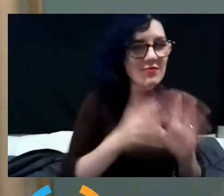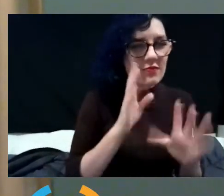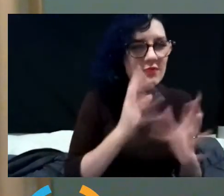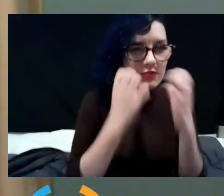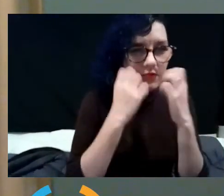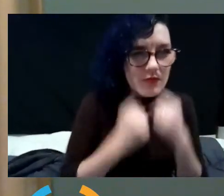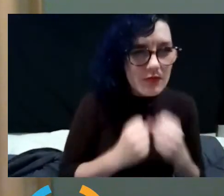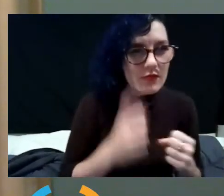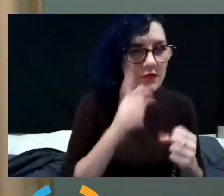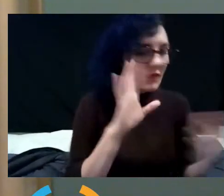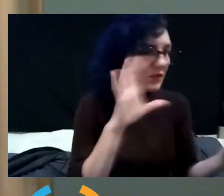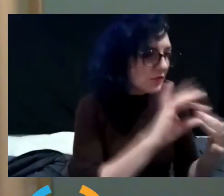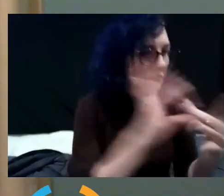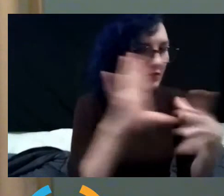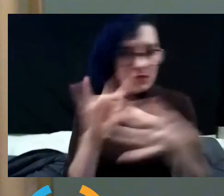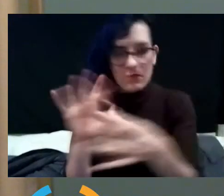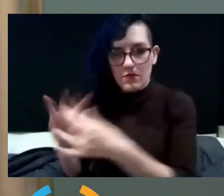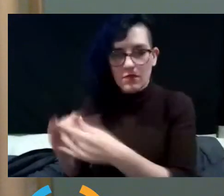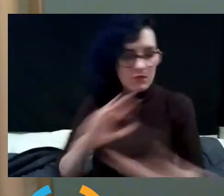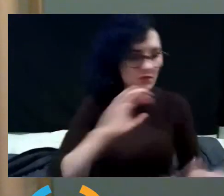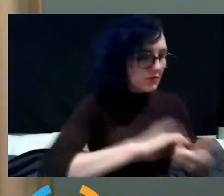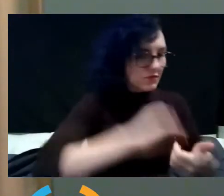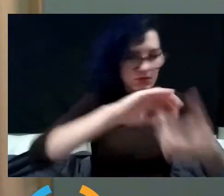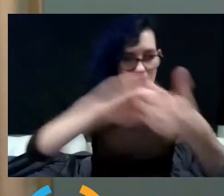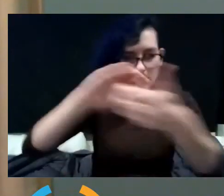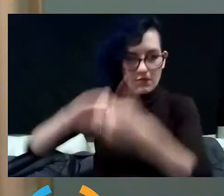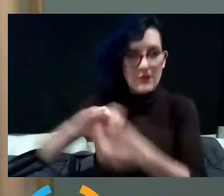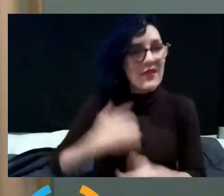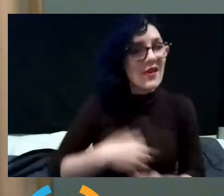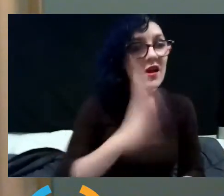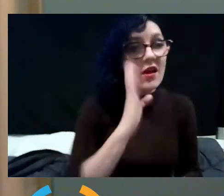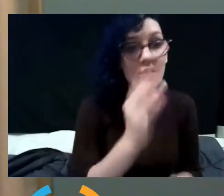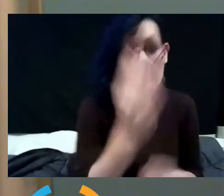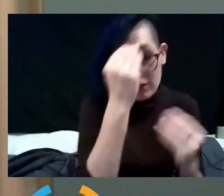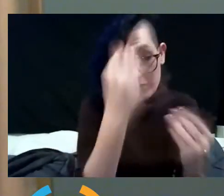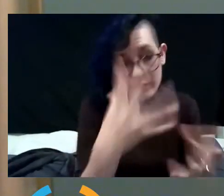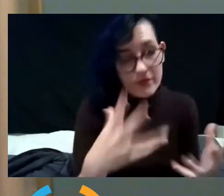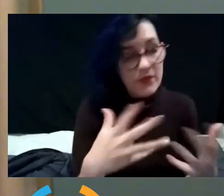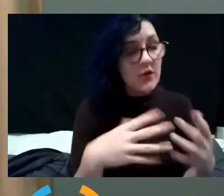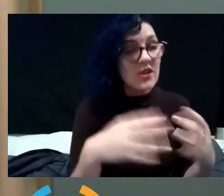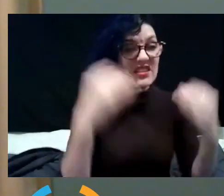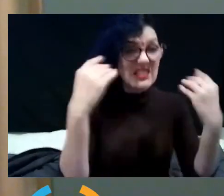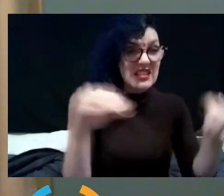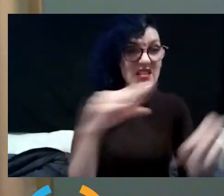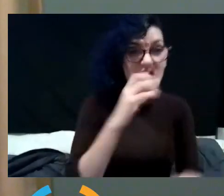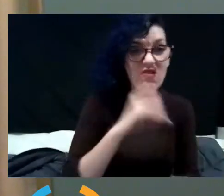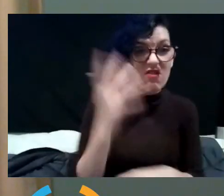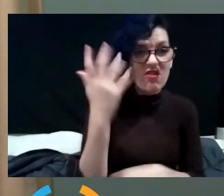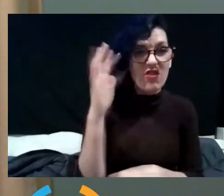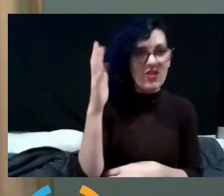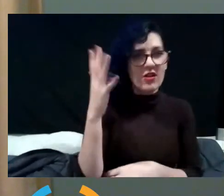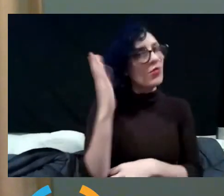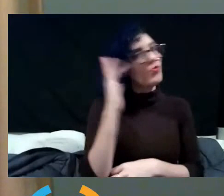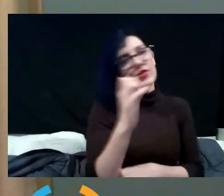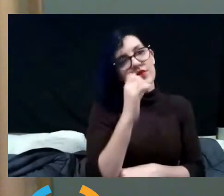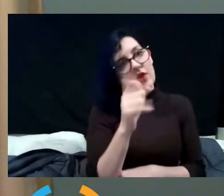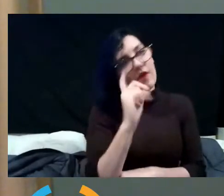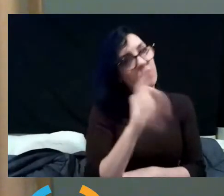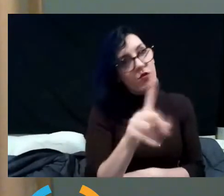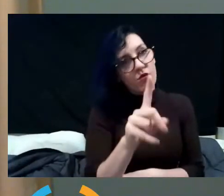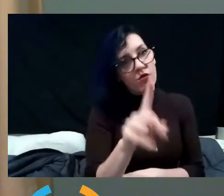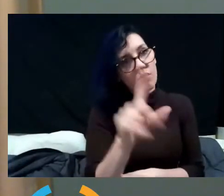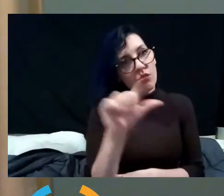not sell our largest old growth forest to private timber companies for logging. In fact, there's a really exciting proposal from Oregon